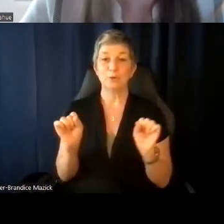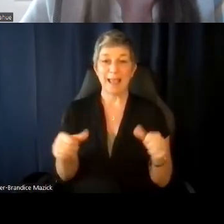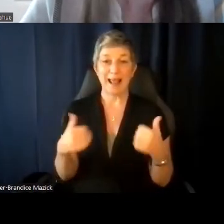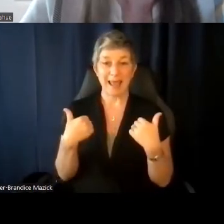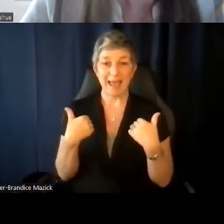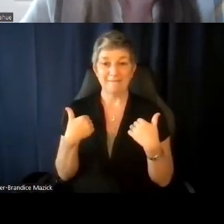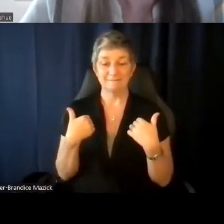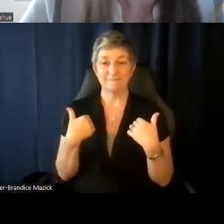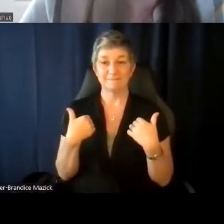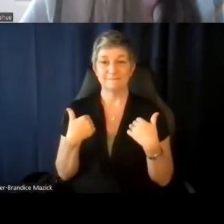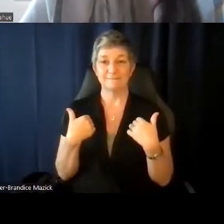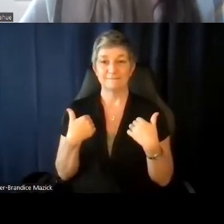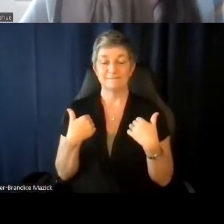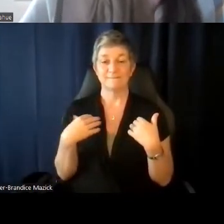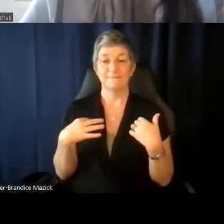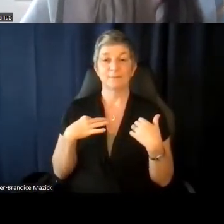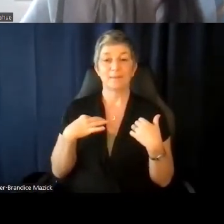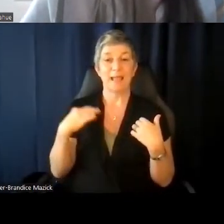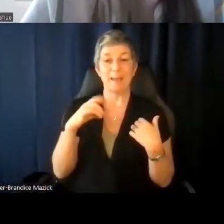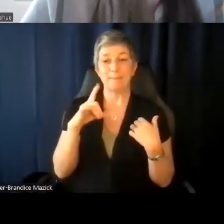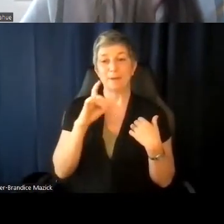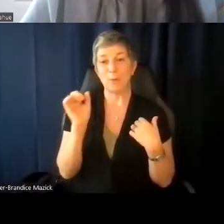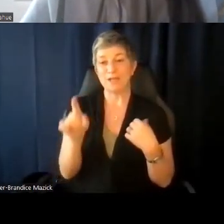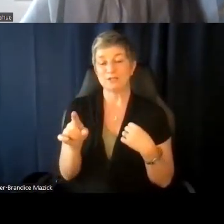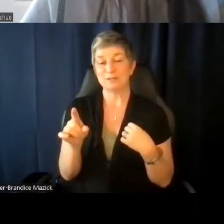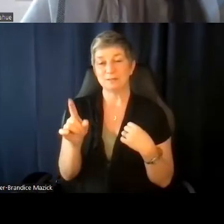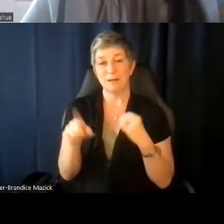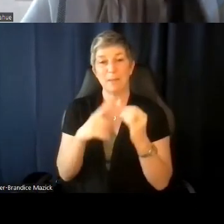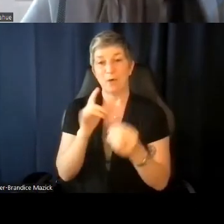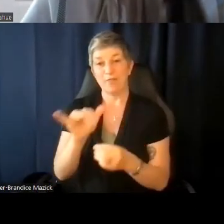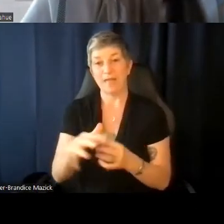an application question to that effect.